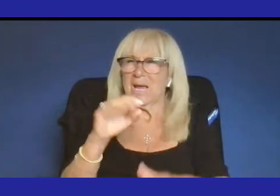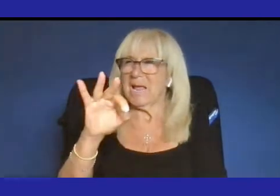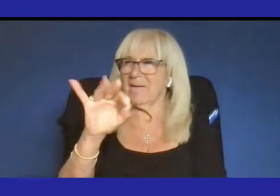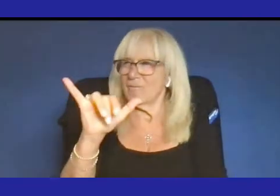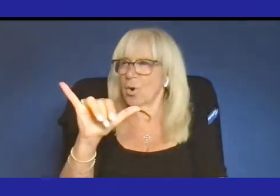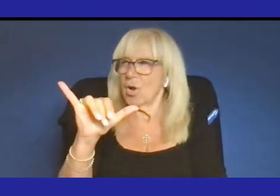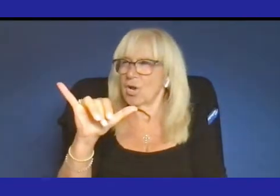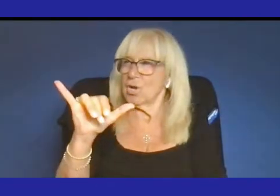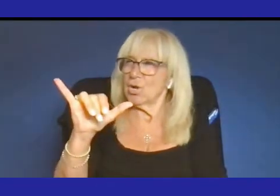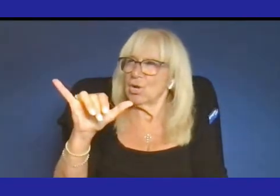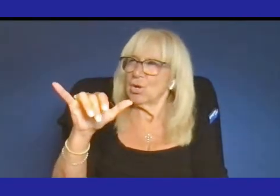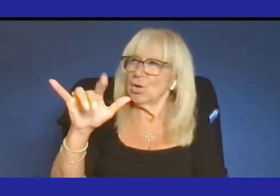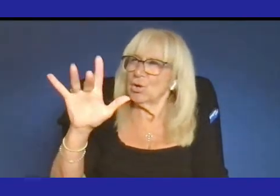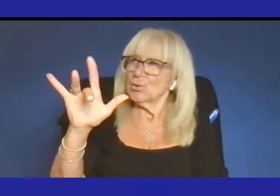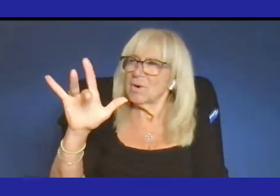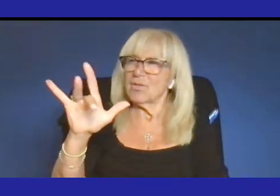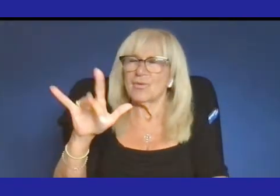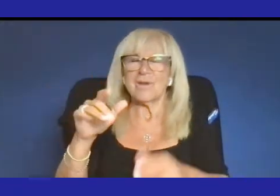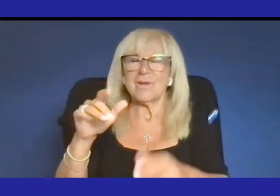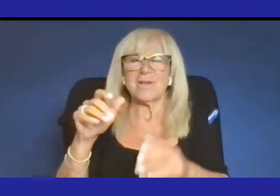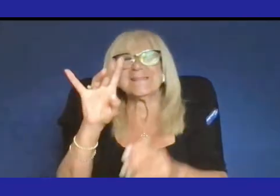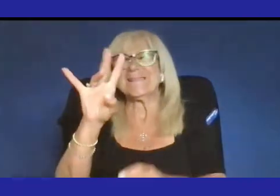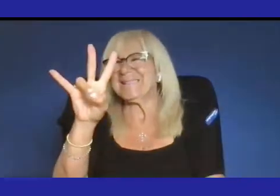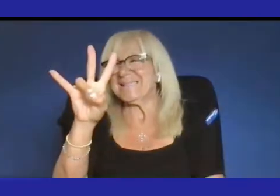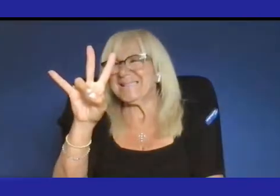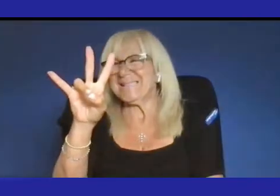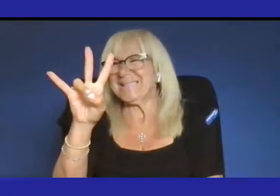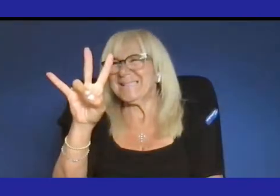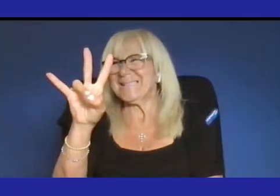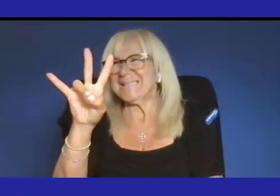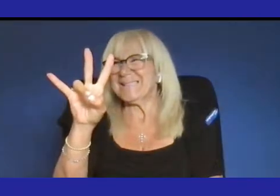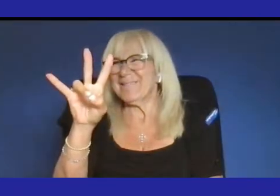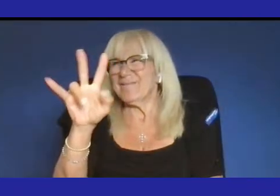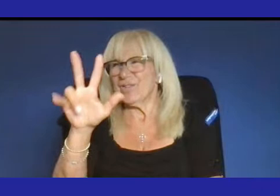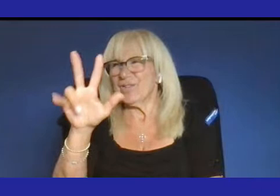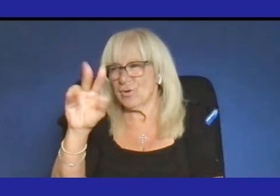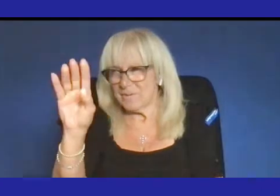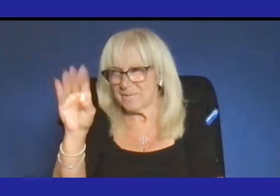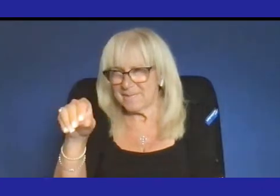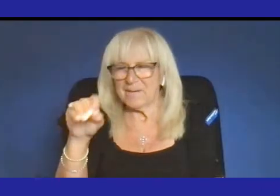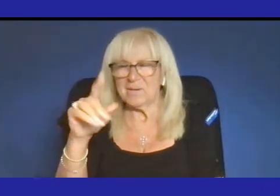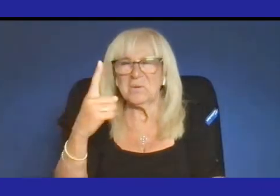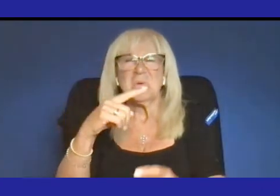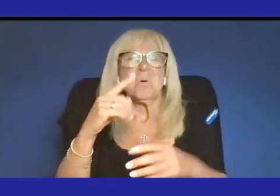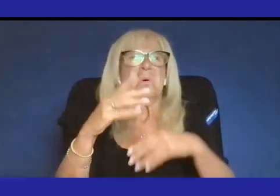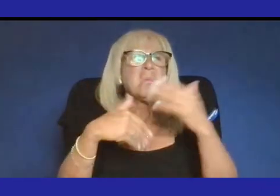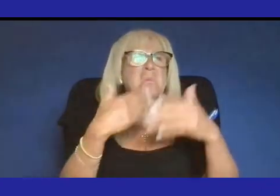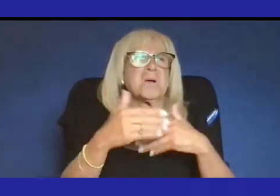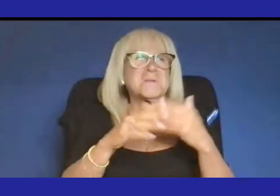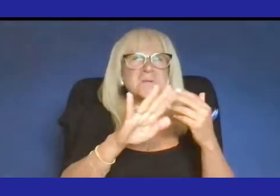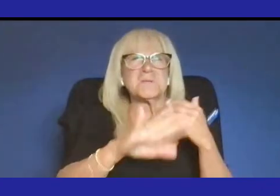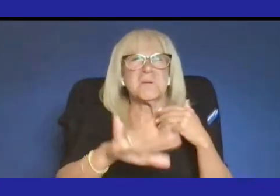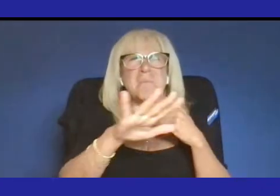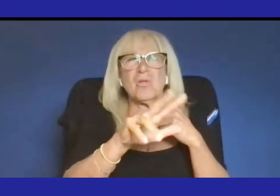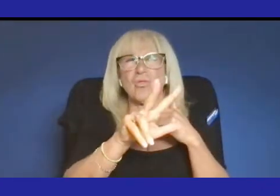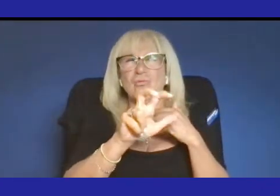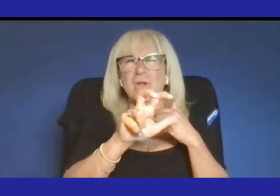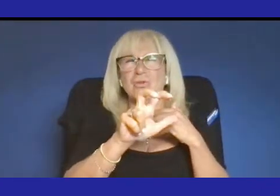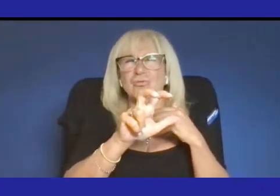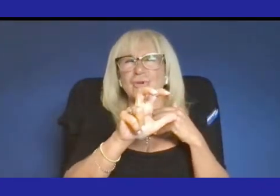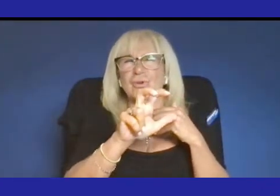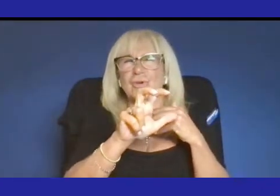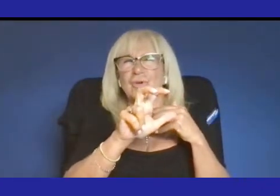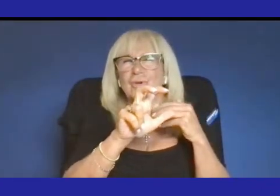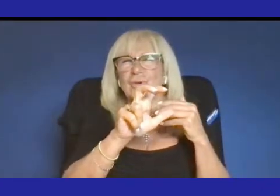73%. Our payment teams processed over 4,300 payment vouchers this year, which is a